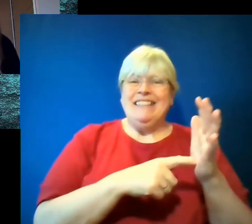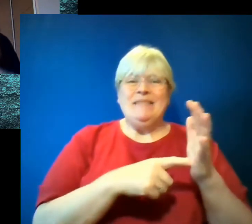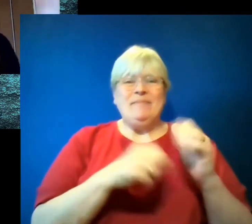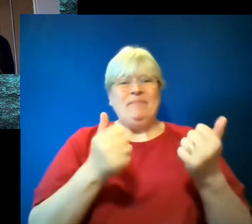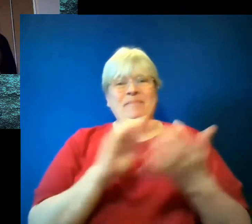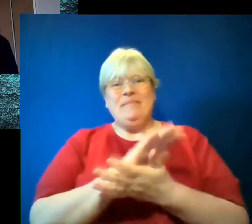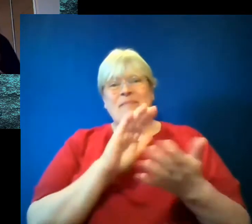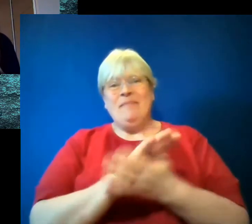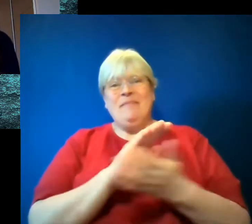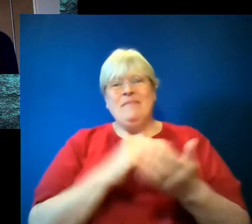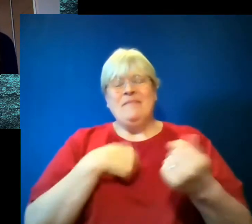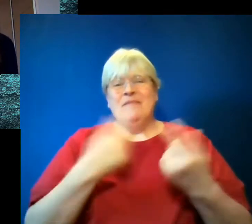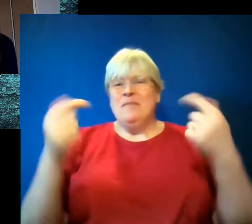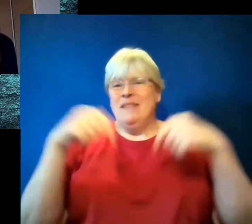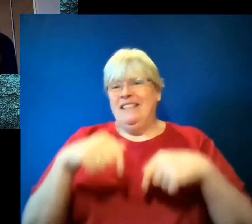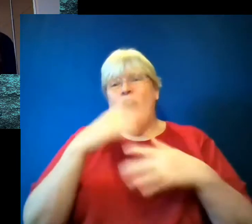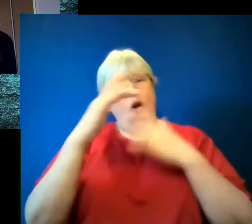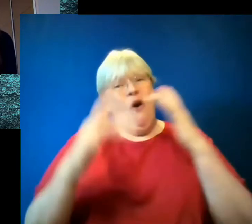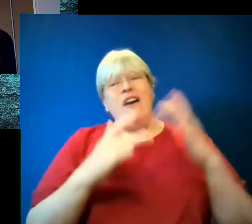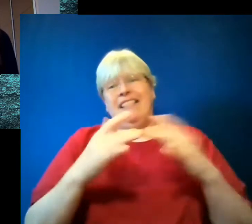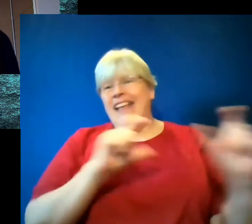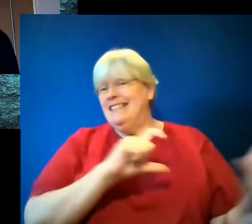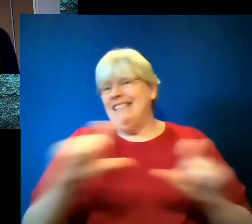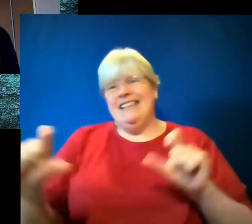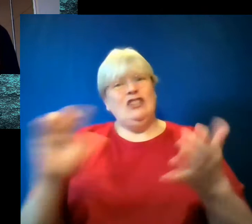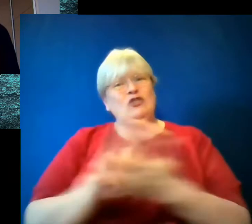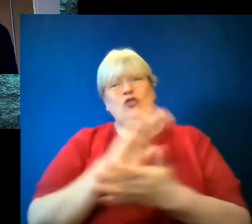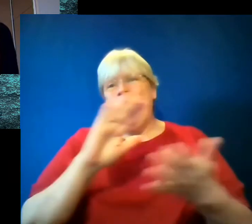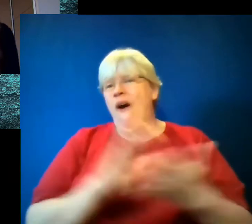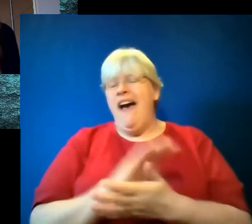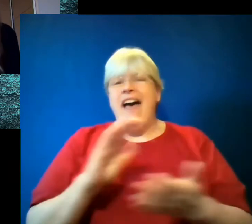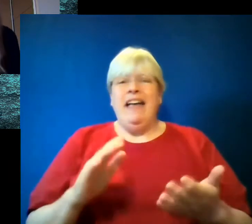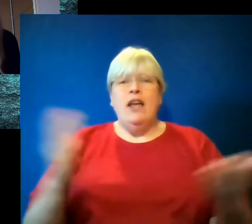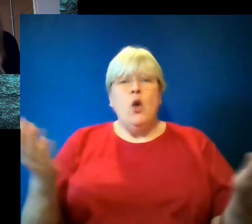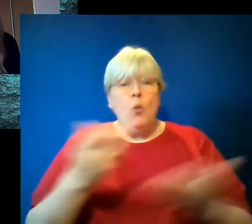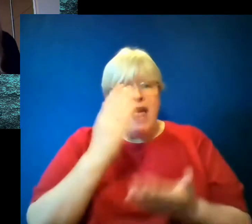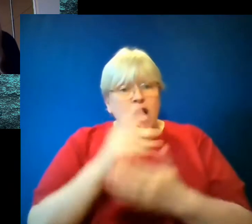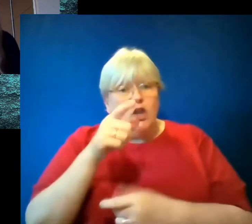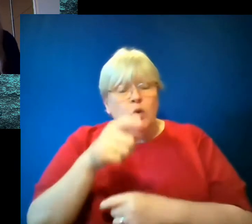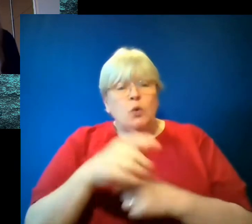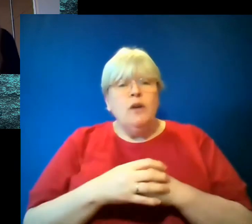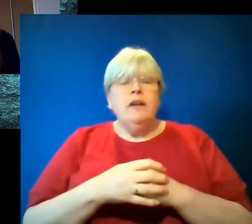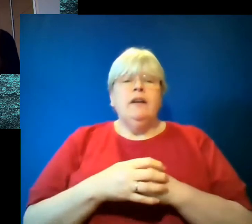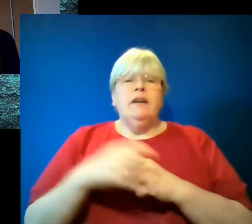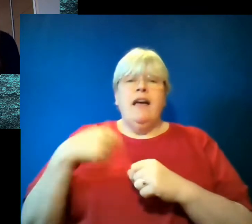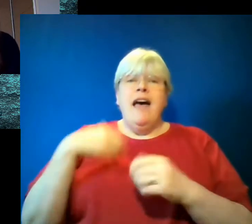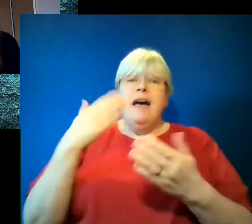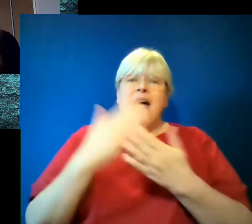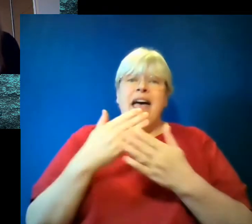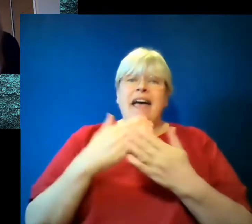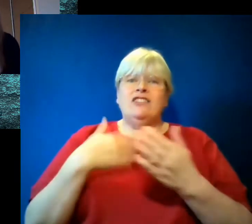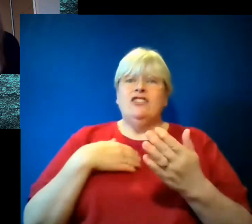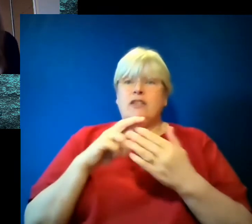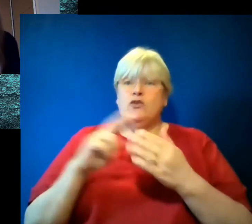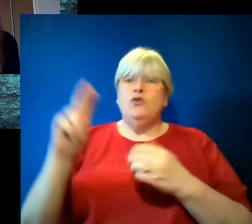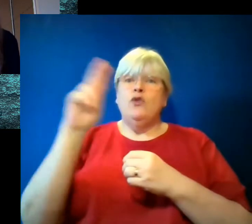doing this. Even if it is online, it is still such a joy. And where in the world are you? I'm actually quite far north at the